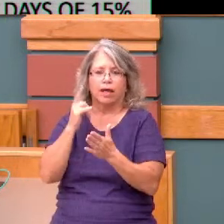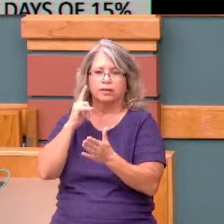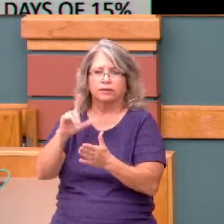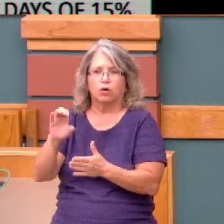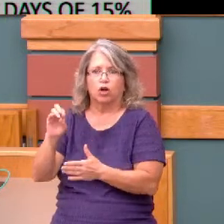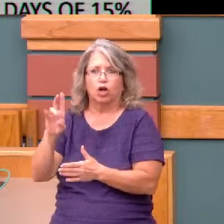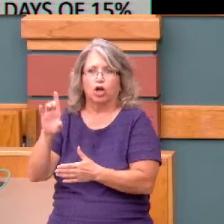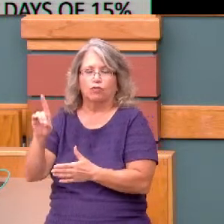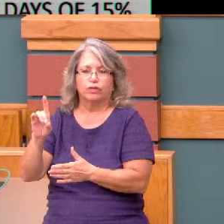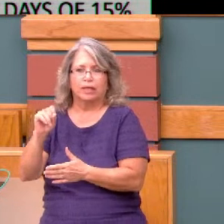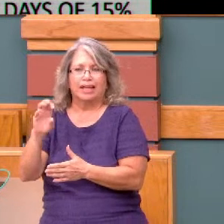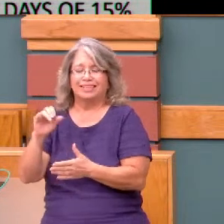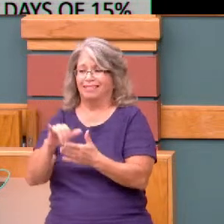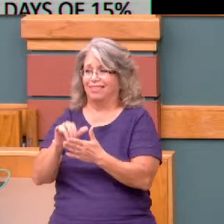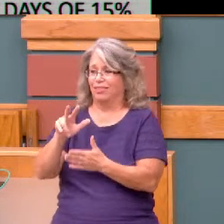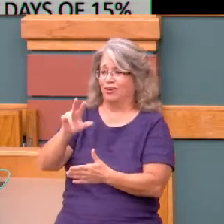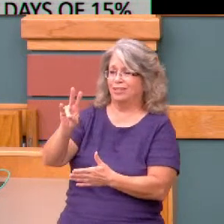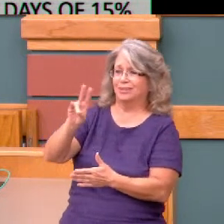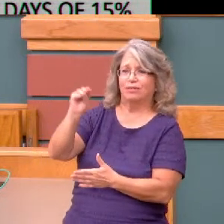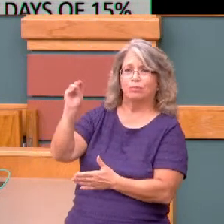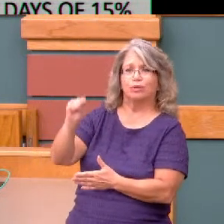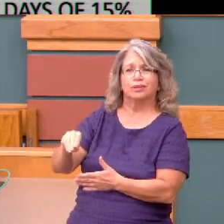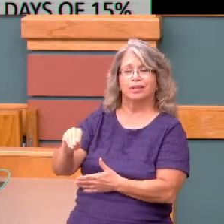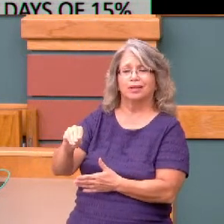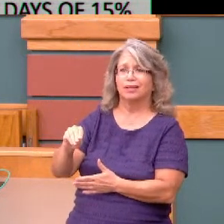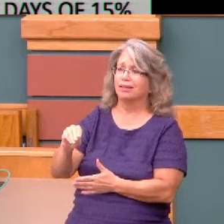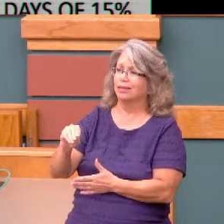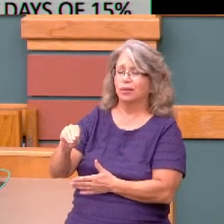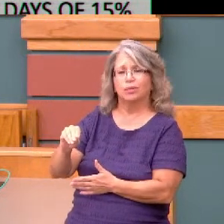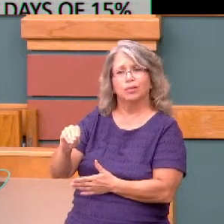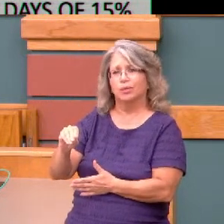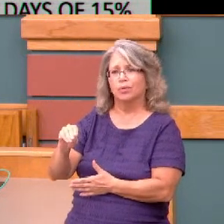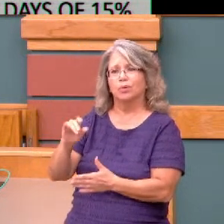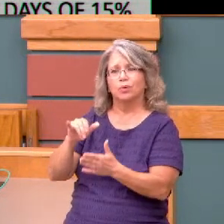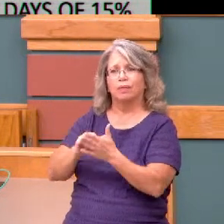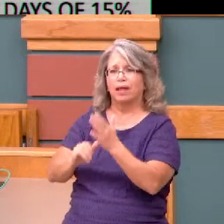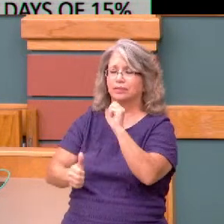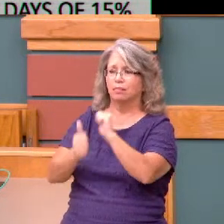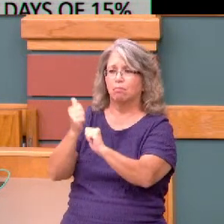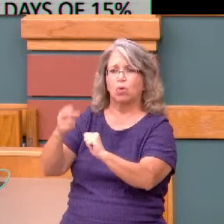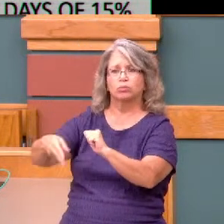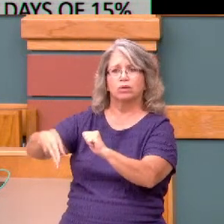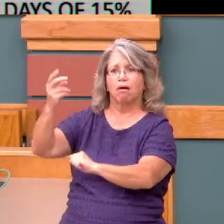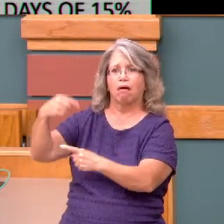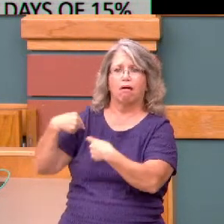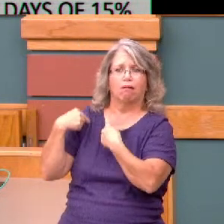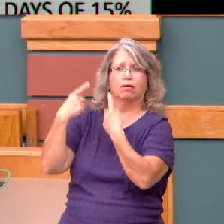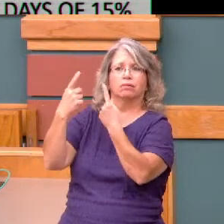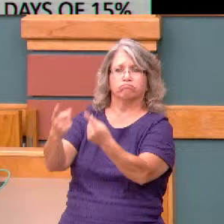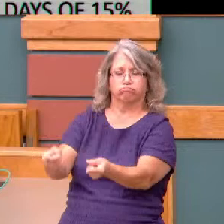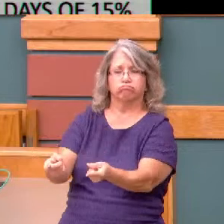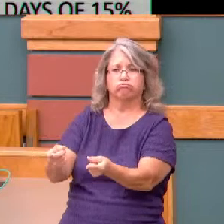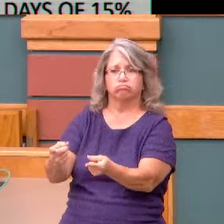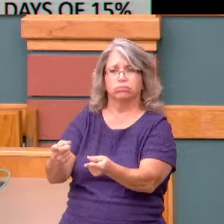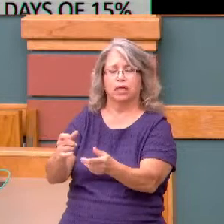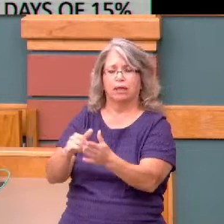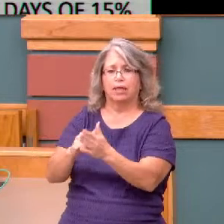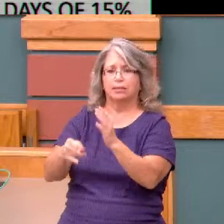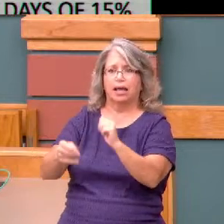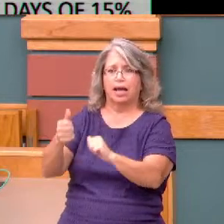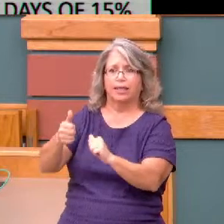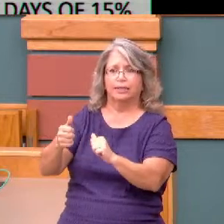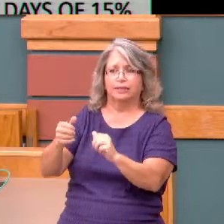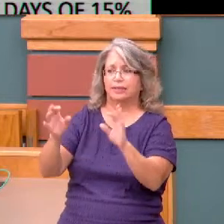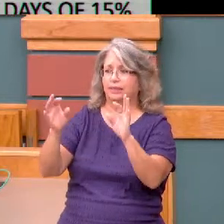37%. That is unfortunately also an all-time high for us in the coastal bend. This is also the highest value